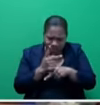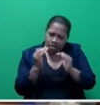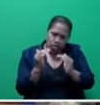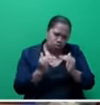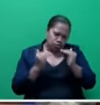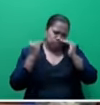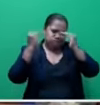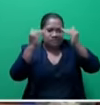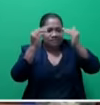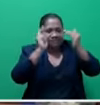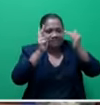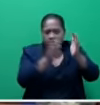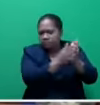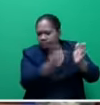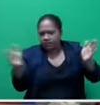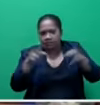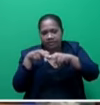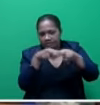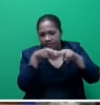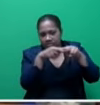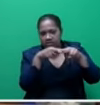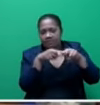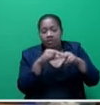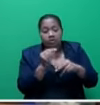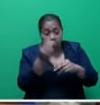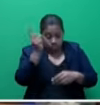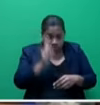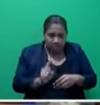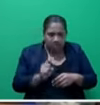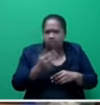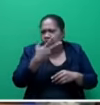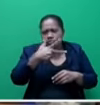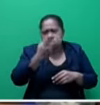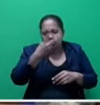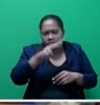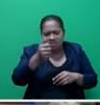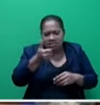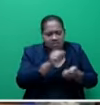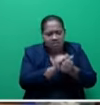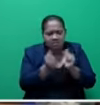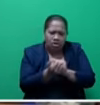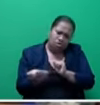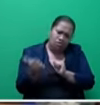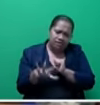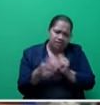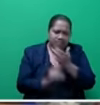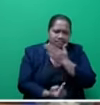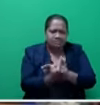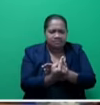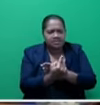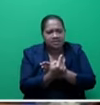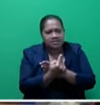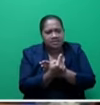across Fiji. To date, a total of 86 sessions has been held out of 150 planned individual sessions that will run